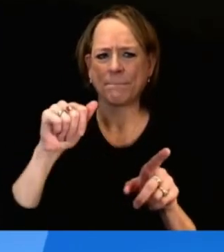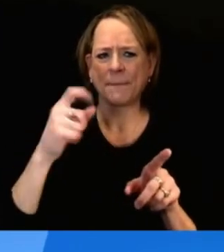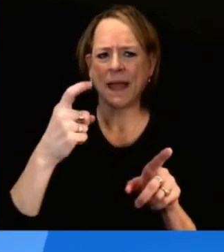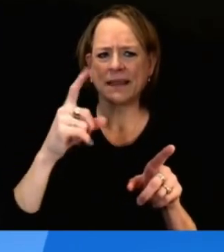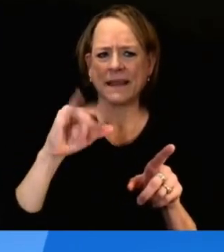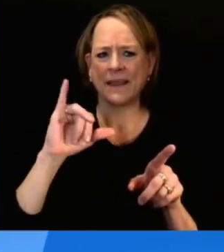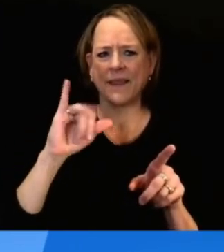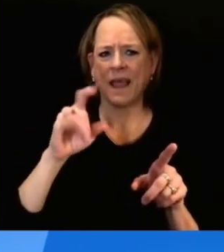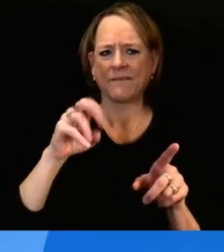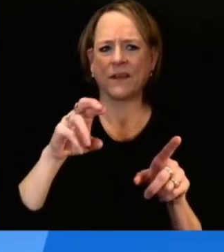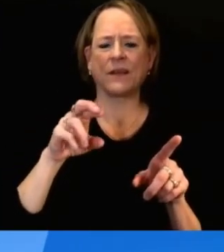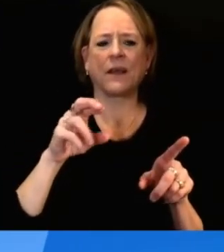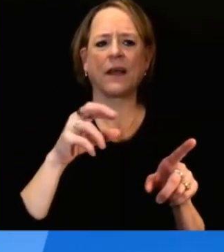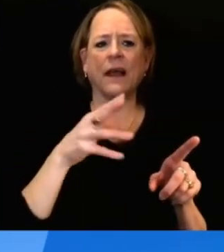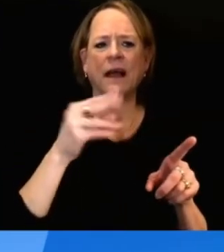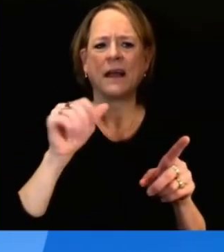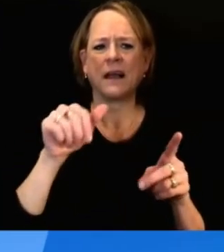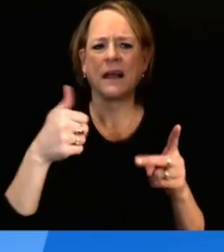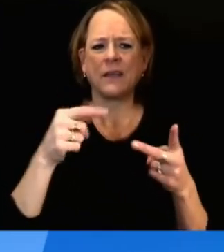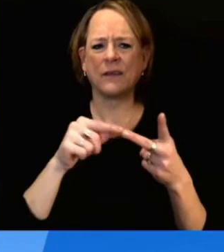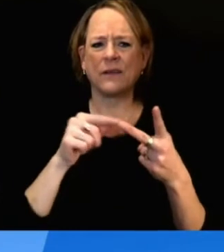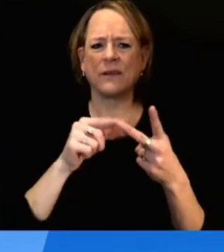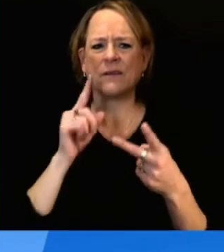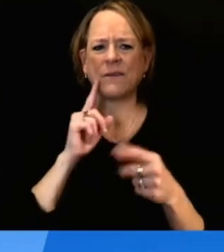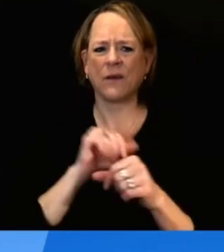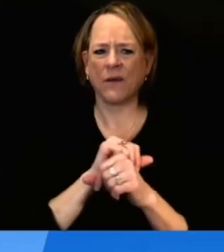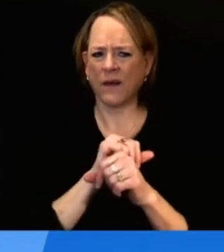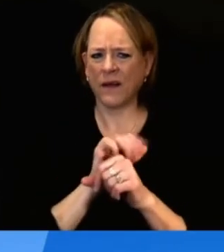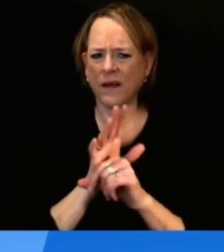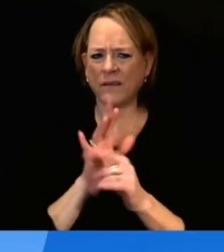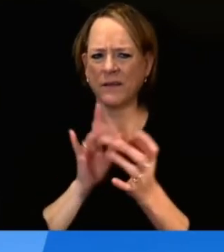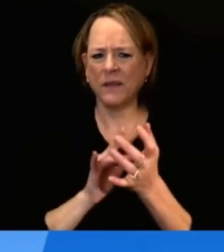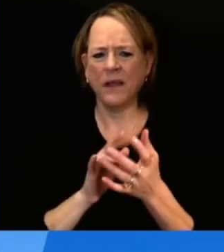pill more effective than the shot? Thank you.